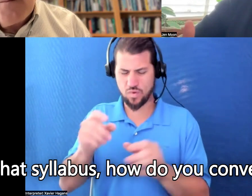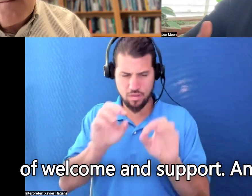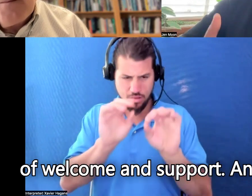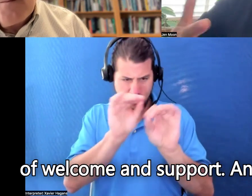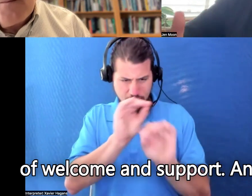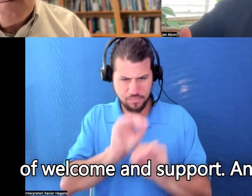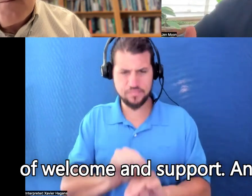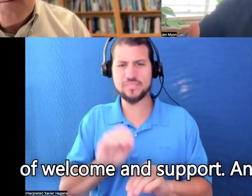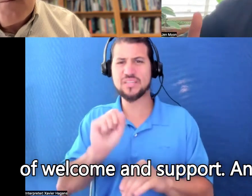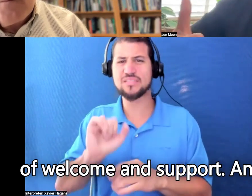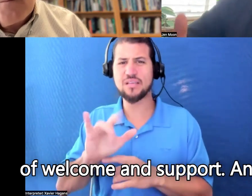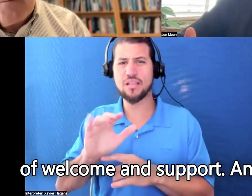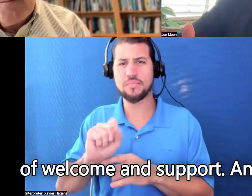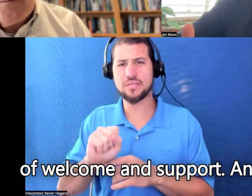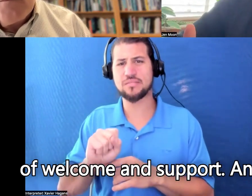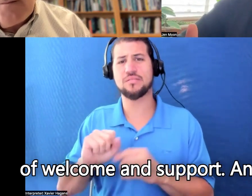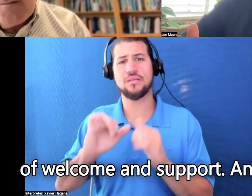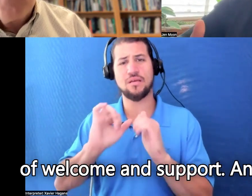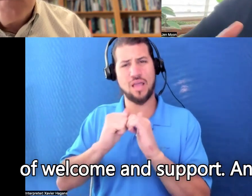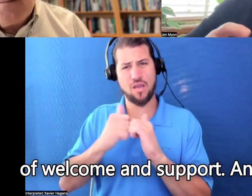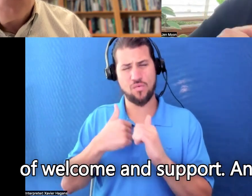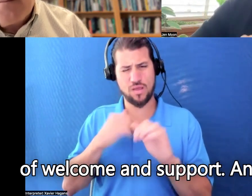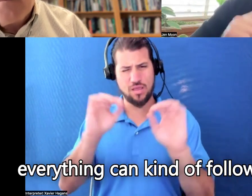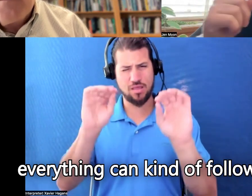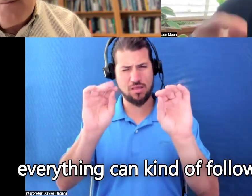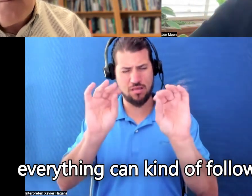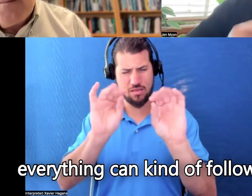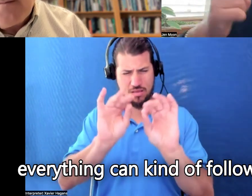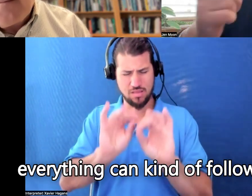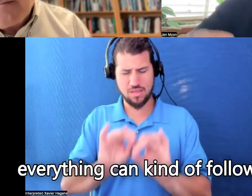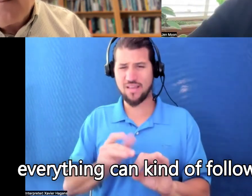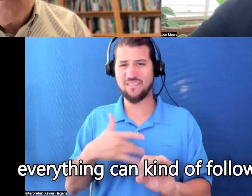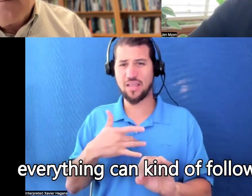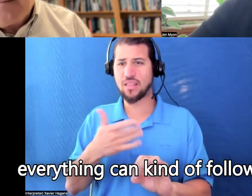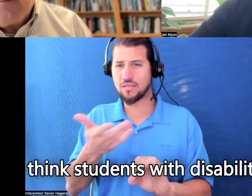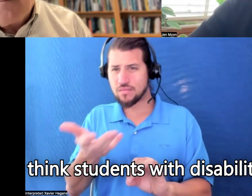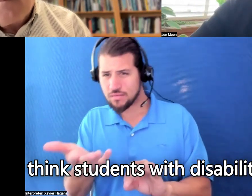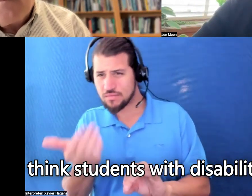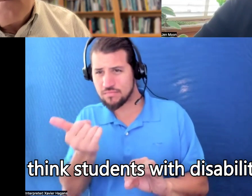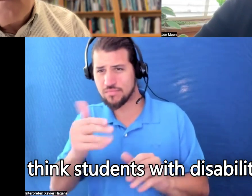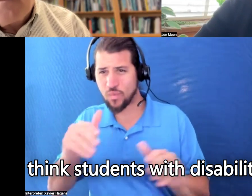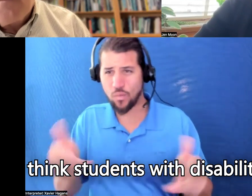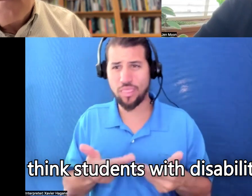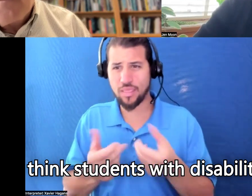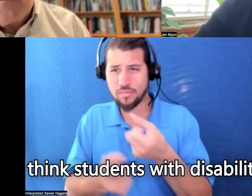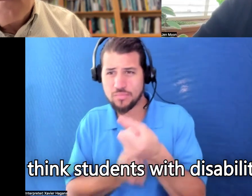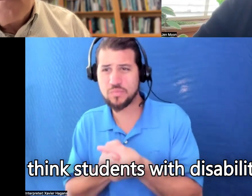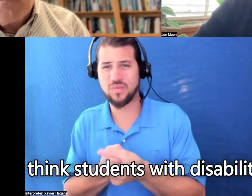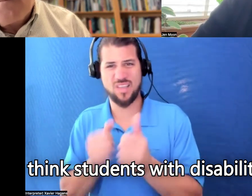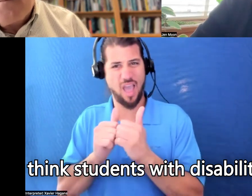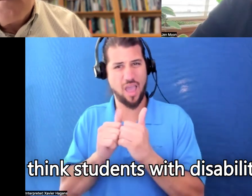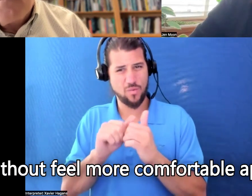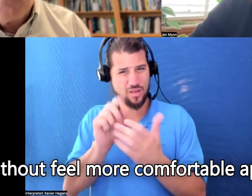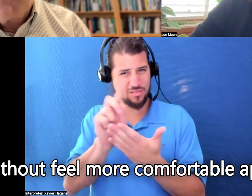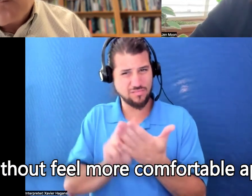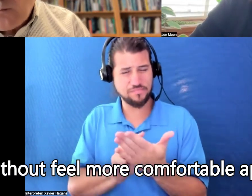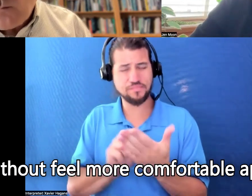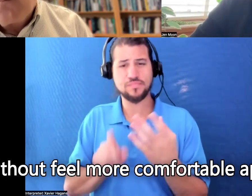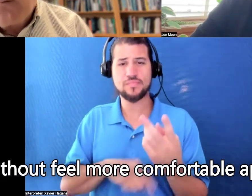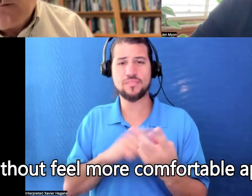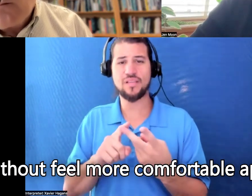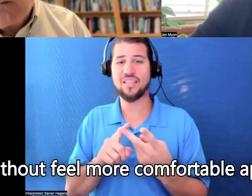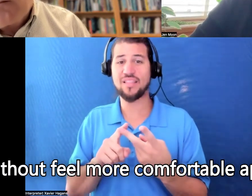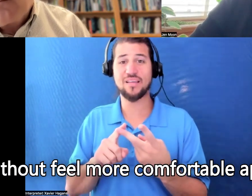a sense of welcome and support? And then everything can kind of follow that. I think students with disabilities or without